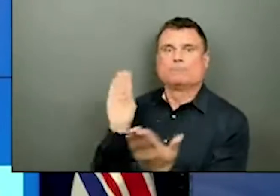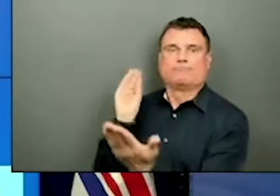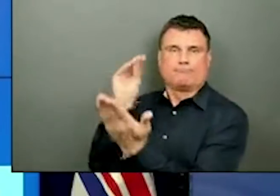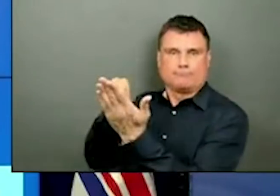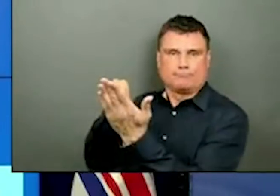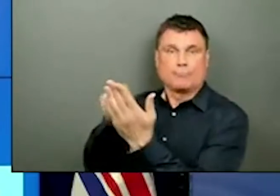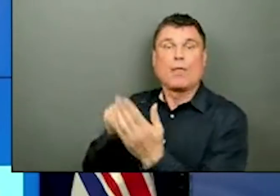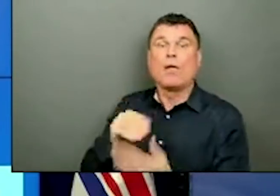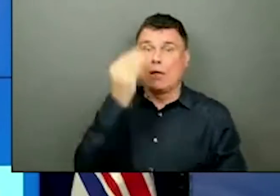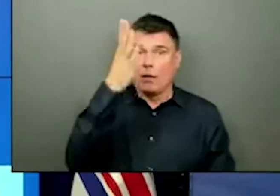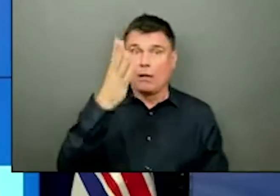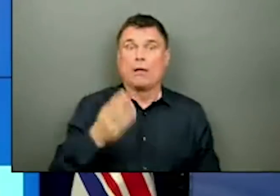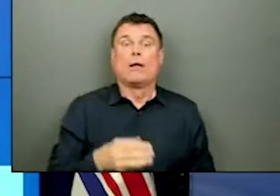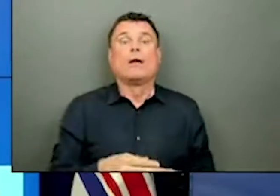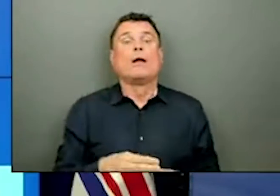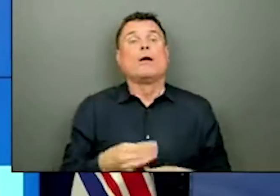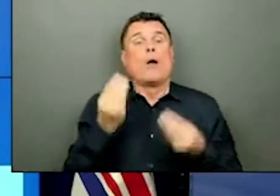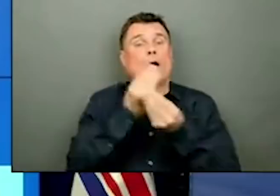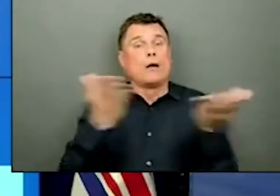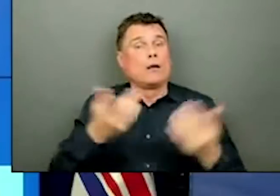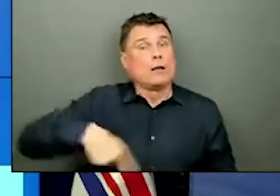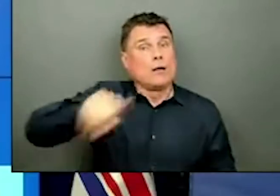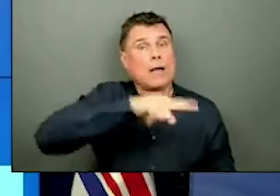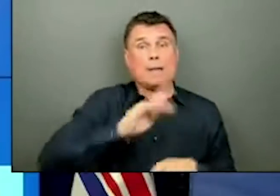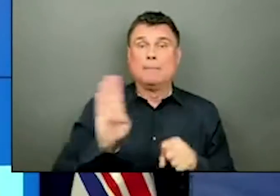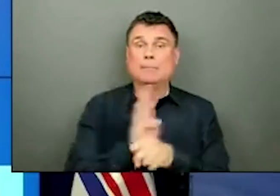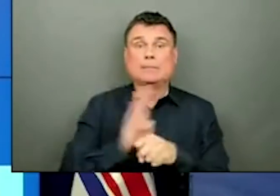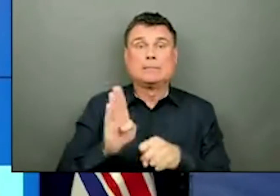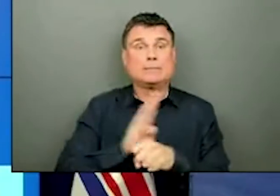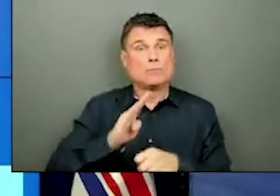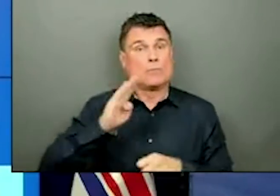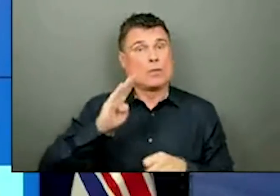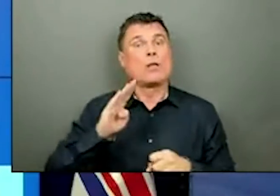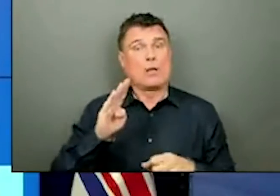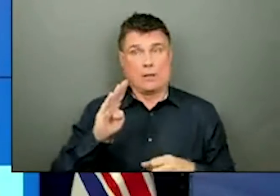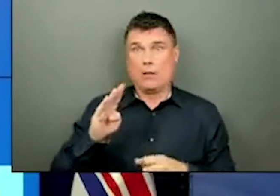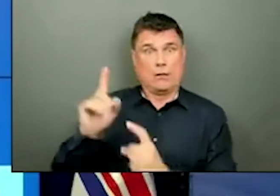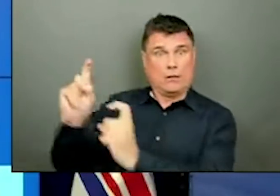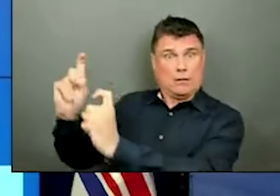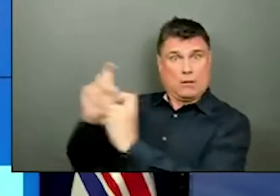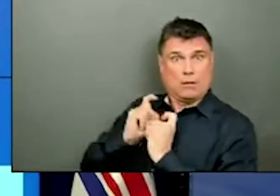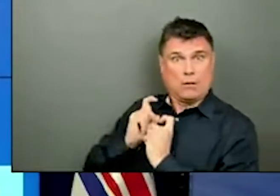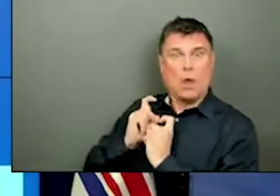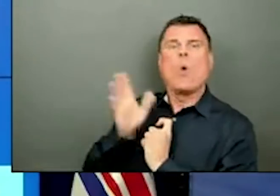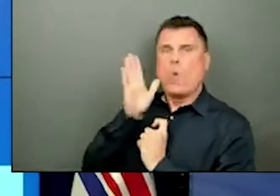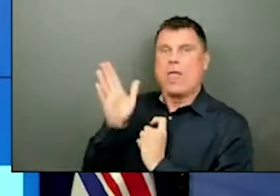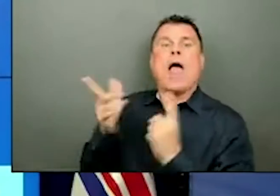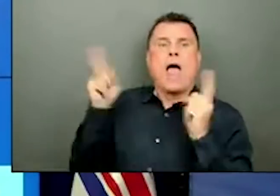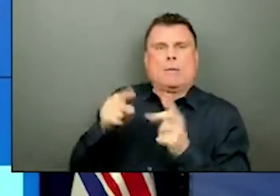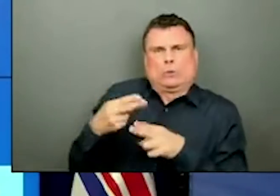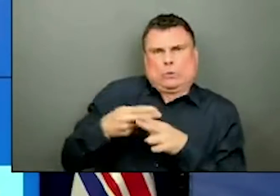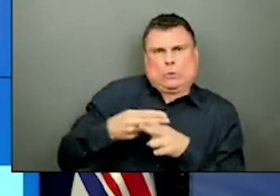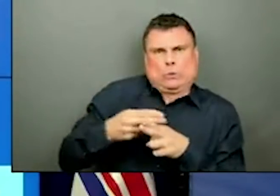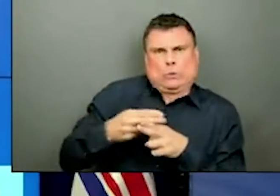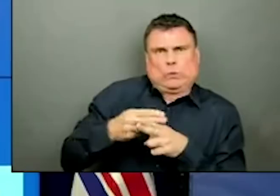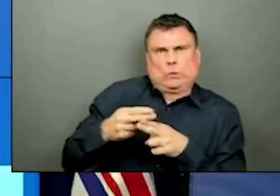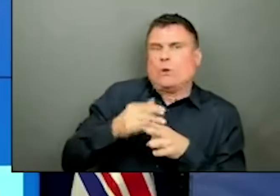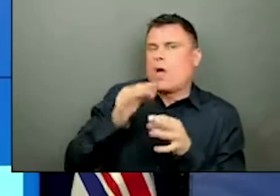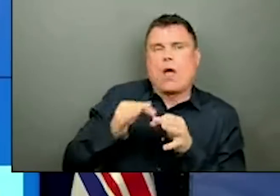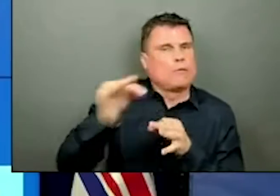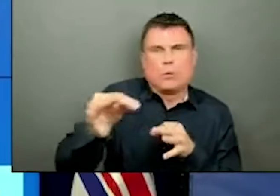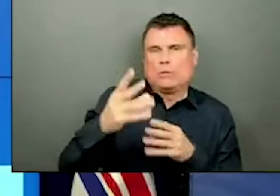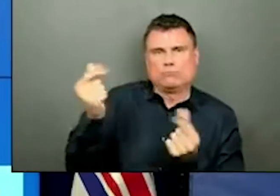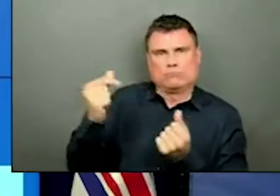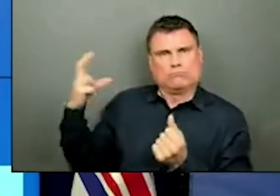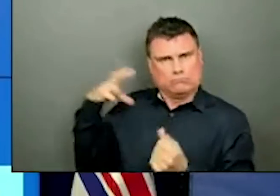that businesses know that this grant funding is on its way and that we are committed to helping them through such difficult